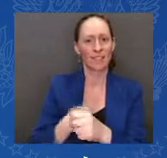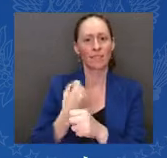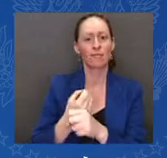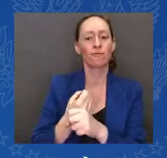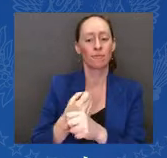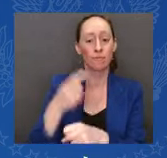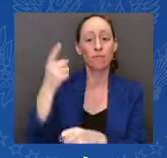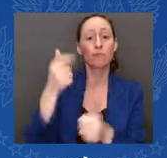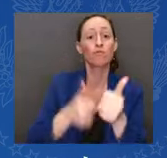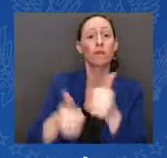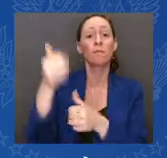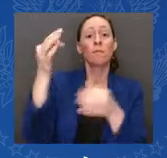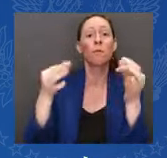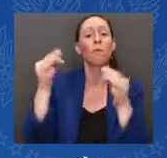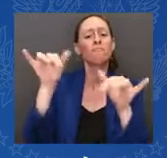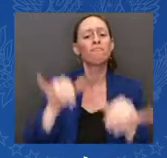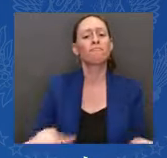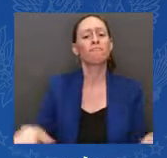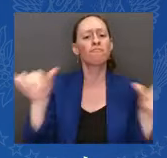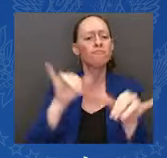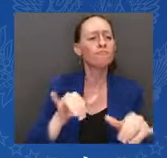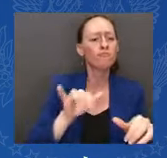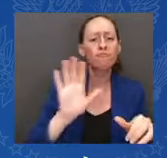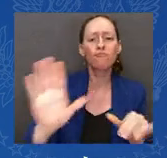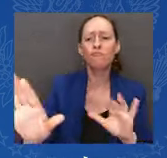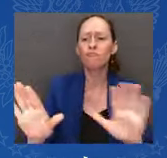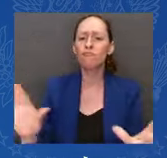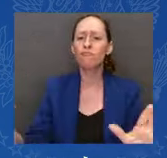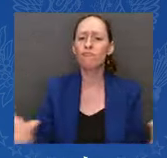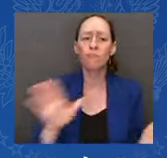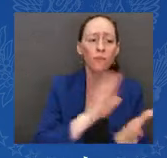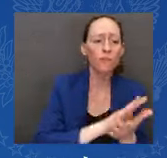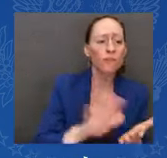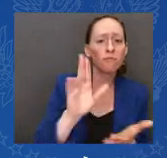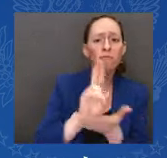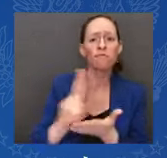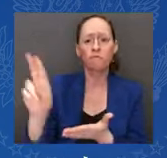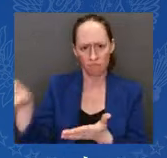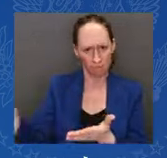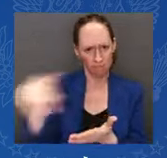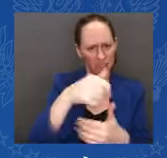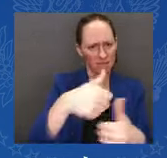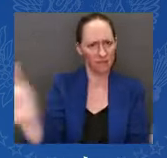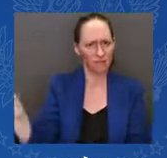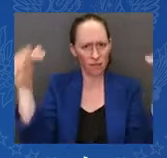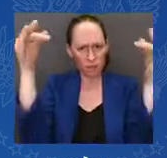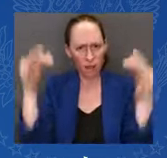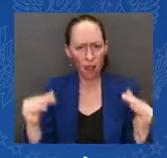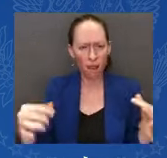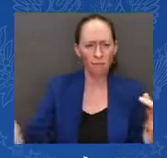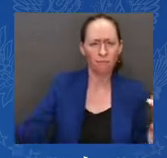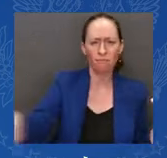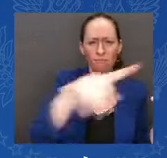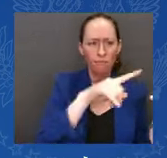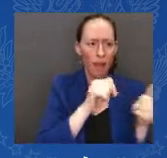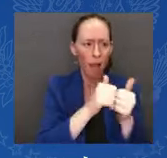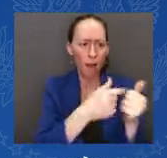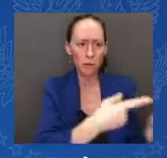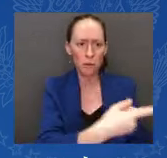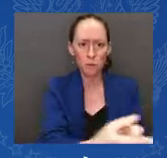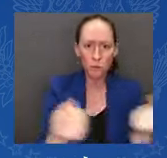how to build diverse student bodies and to meet their responsibility of opening doors of opportunity for every single